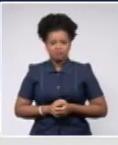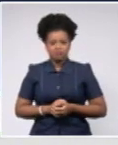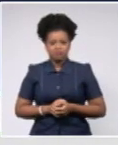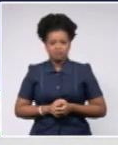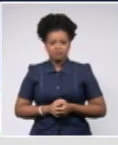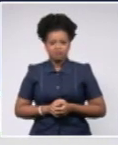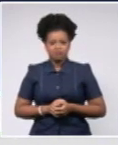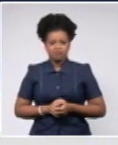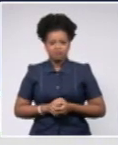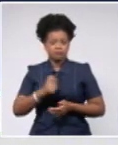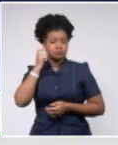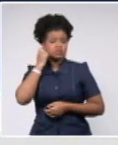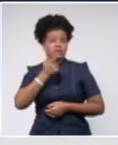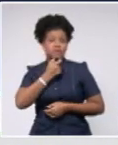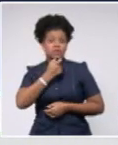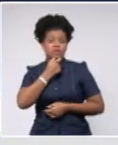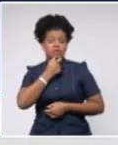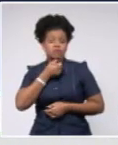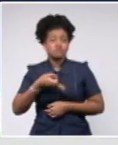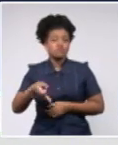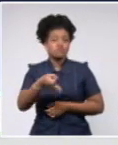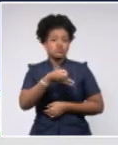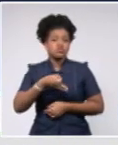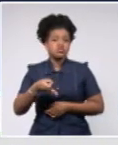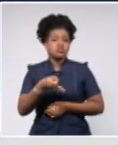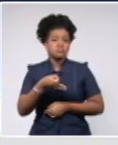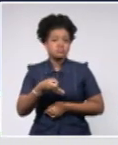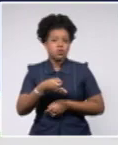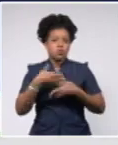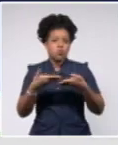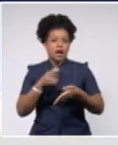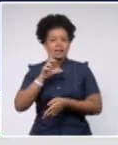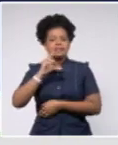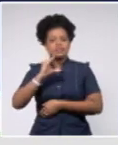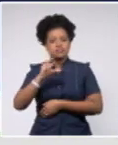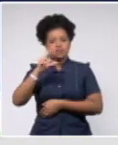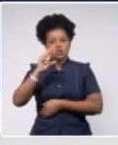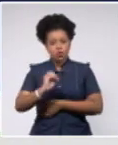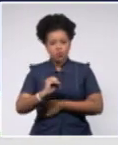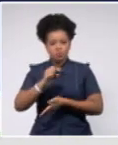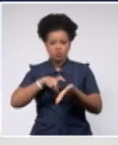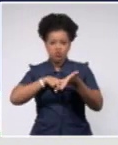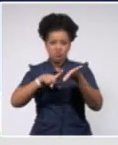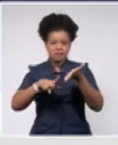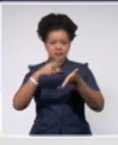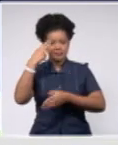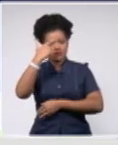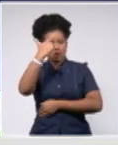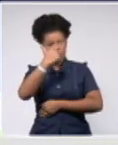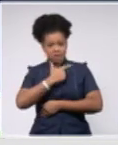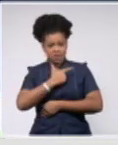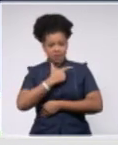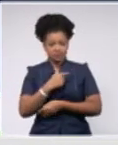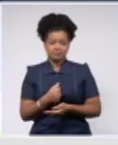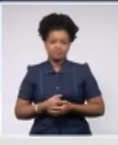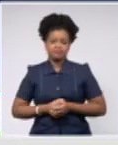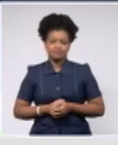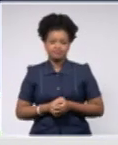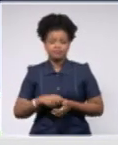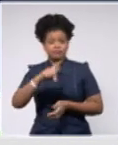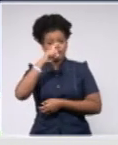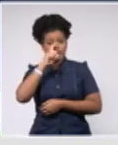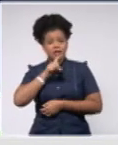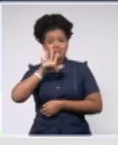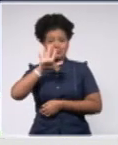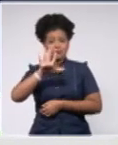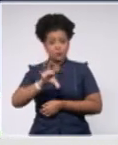from the municipality of Cerro Redondo in the province of Ciego de Ávila. She was admitted to